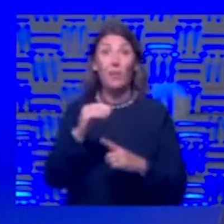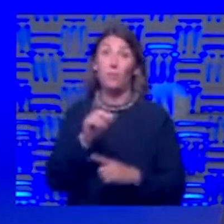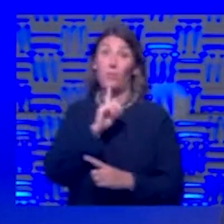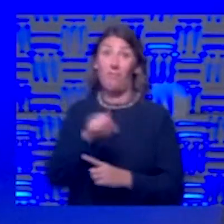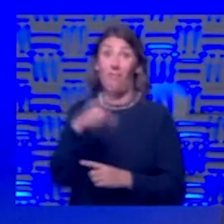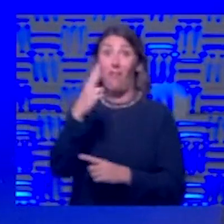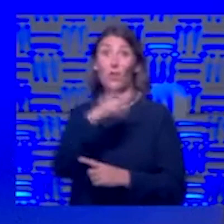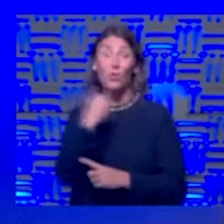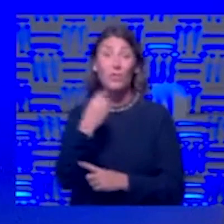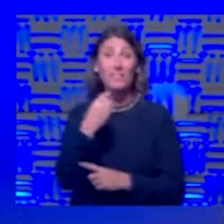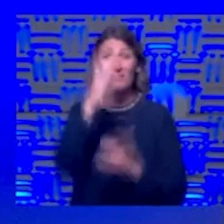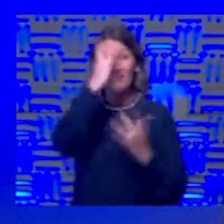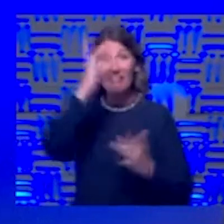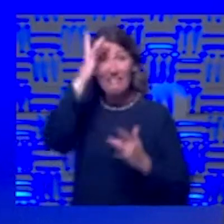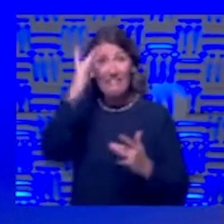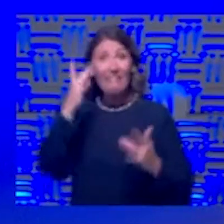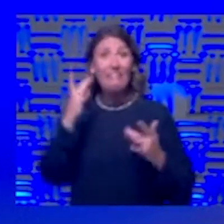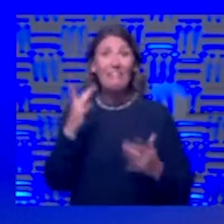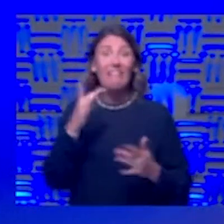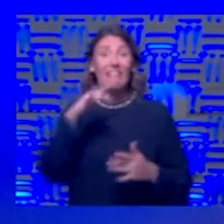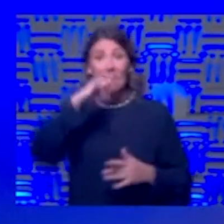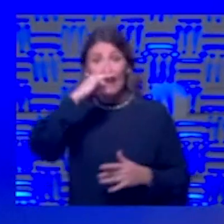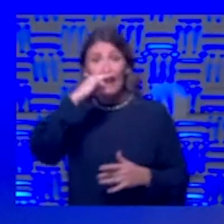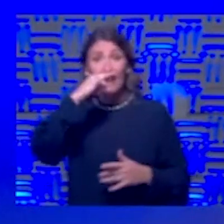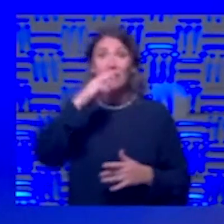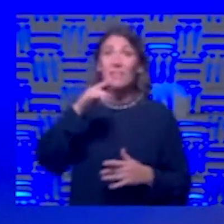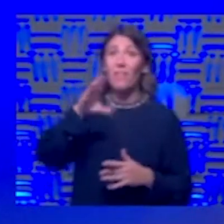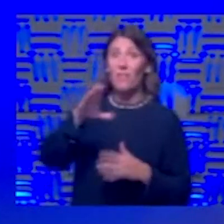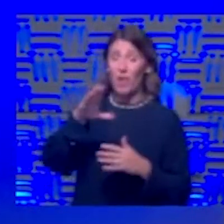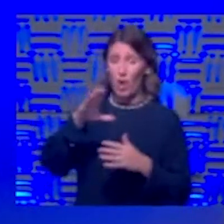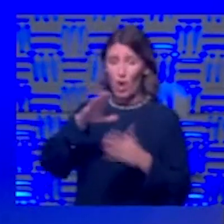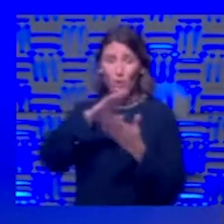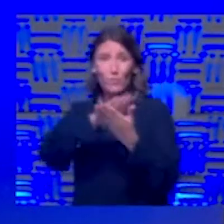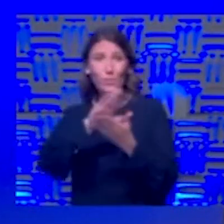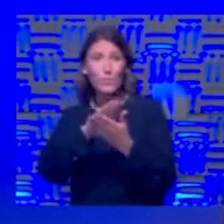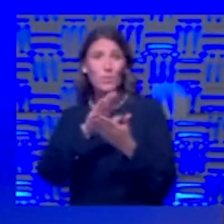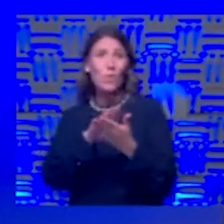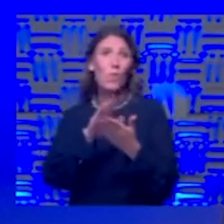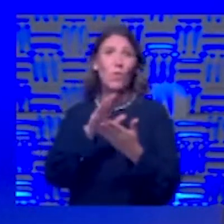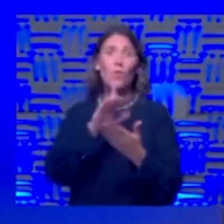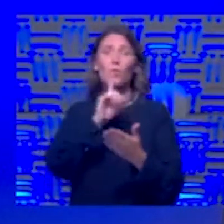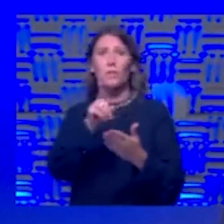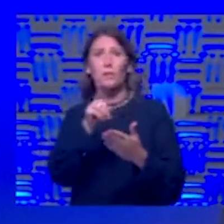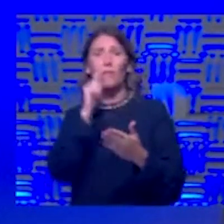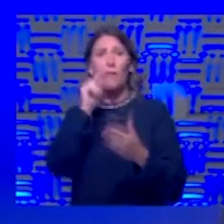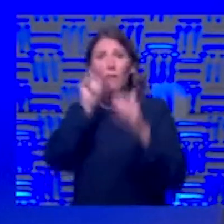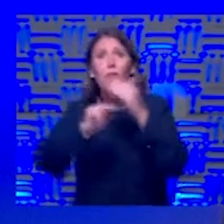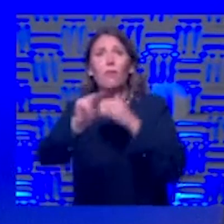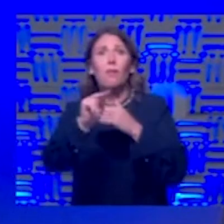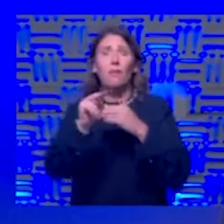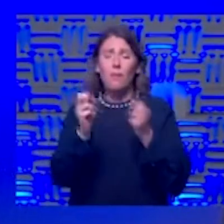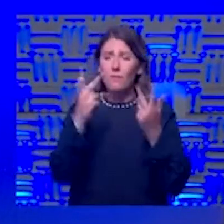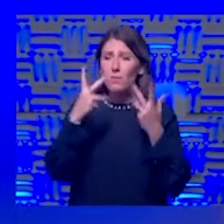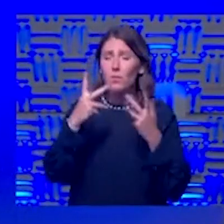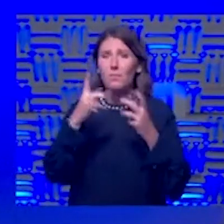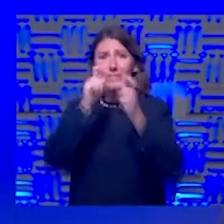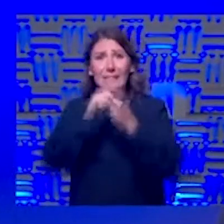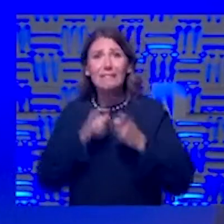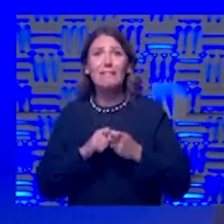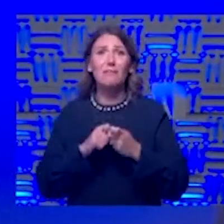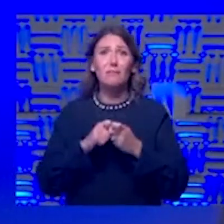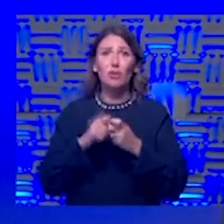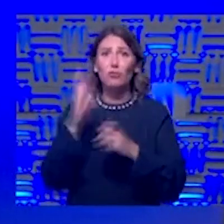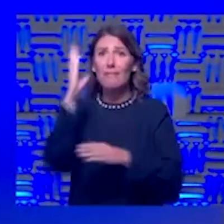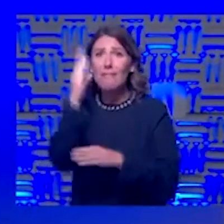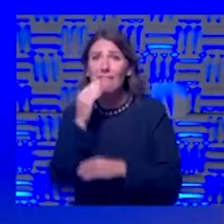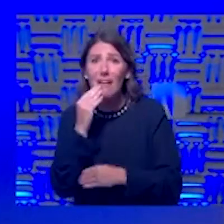at home, who school is a safe haven, they get lunch, all that thing. There are so many details in this, so many things to consider. I think it's important.